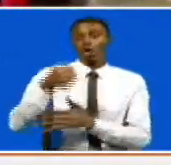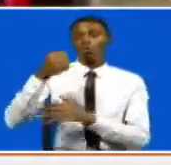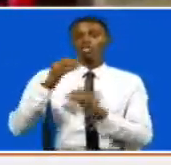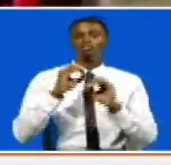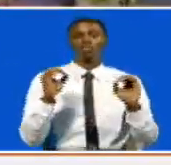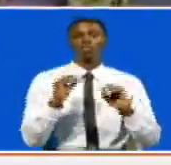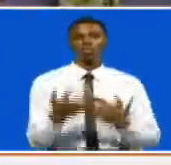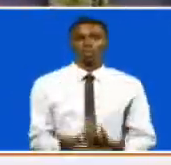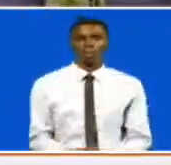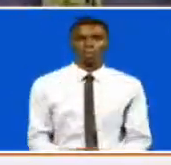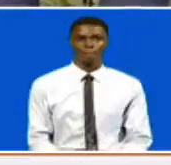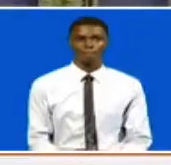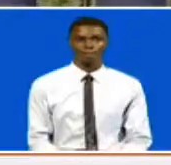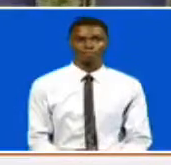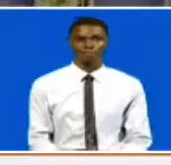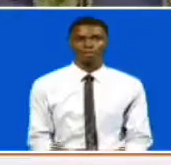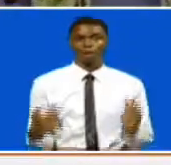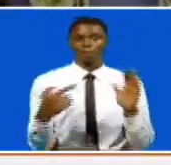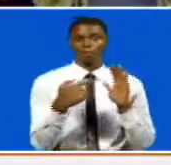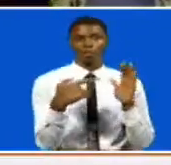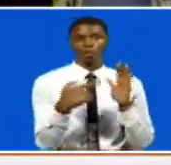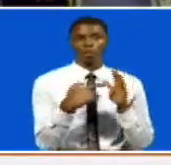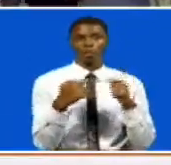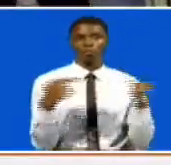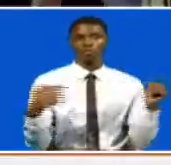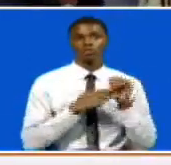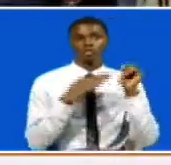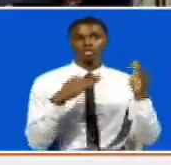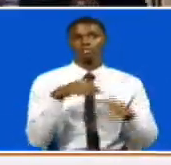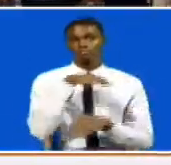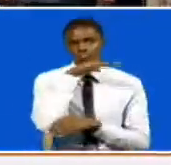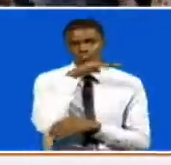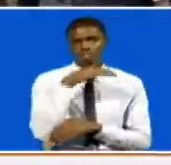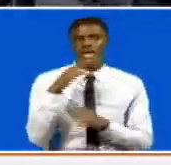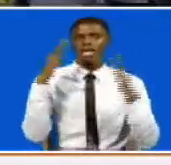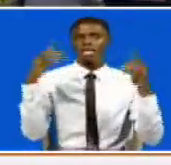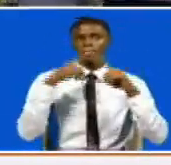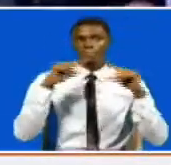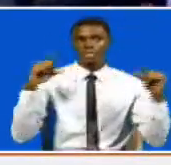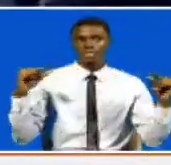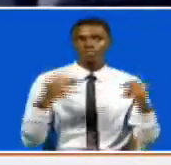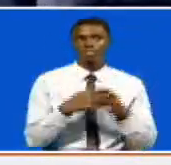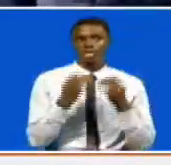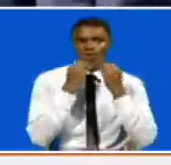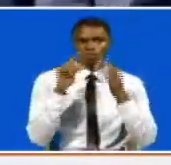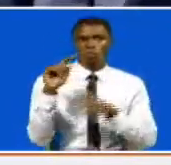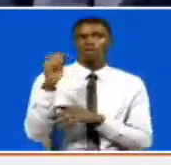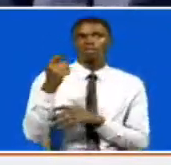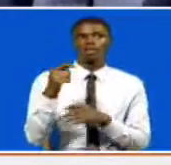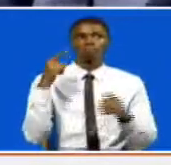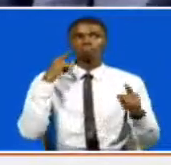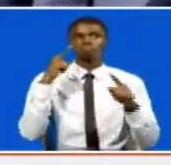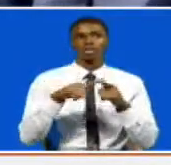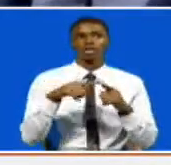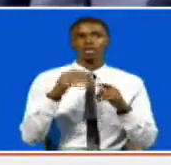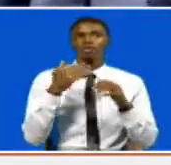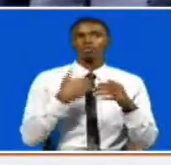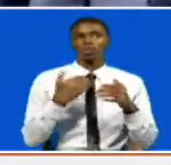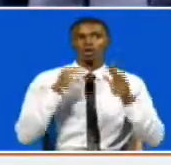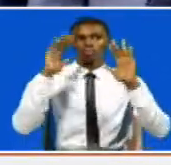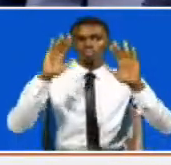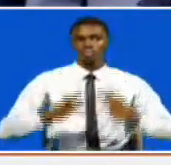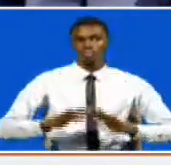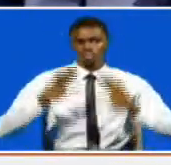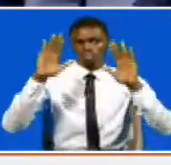government. The opposition leader Raila Odinga had in a previous statement informed Kenyans of an intention to hold the rally at the